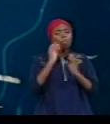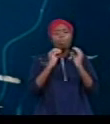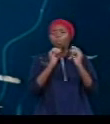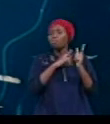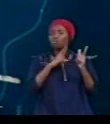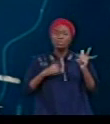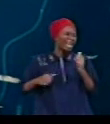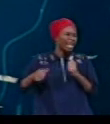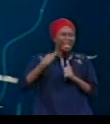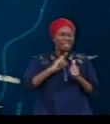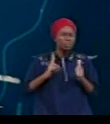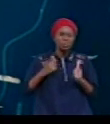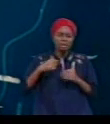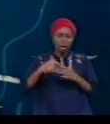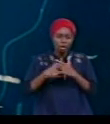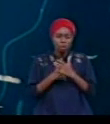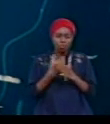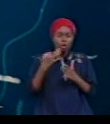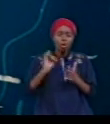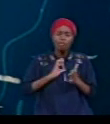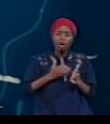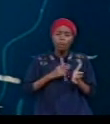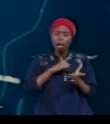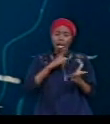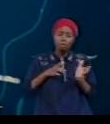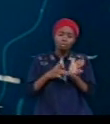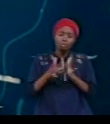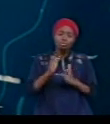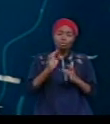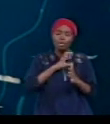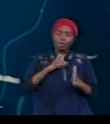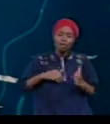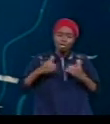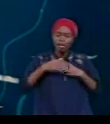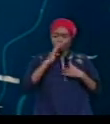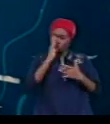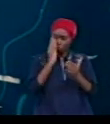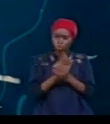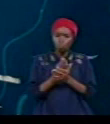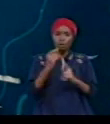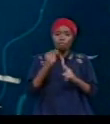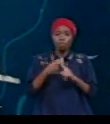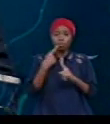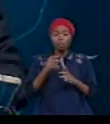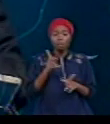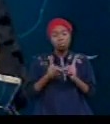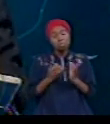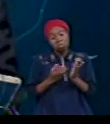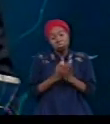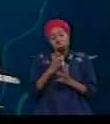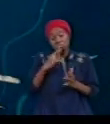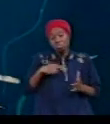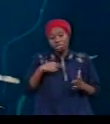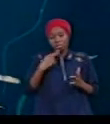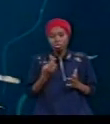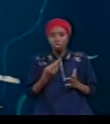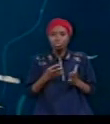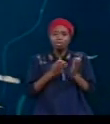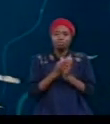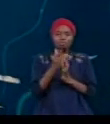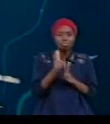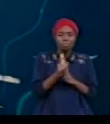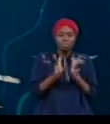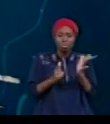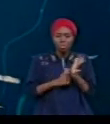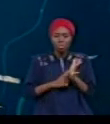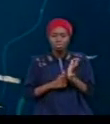the gospel of our Lord Jesus Christ has been barricaded, you know, from the people, maybe through religion, through legislation, through